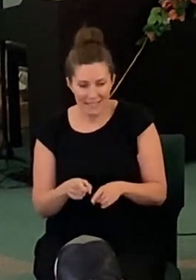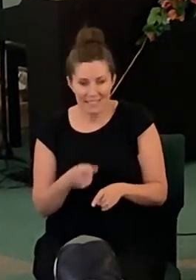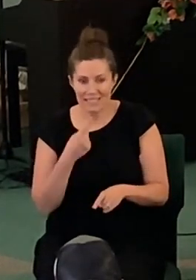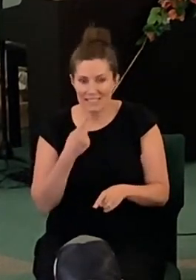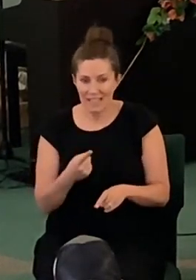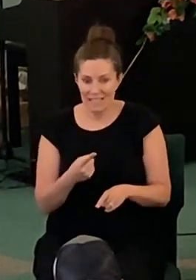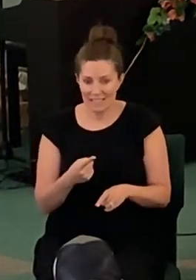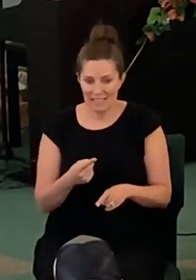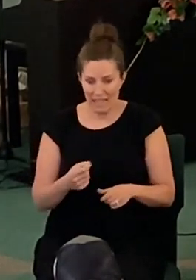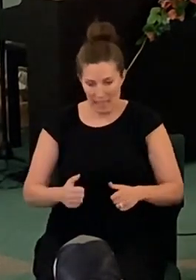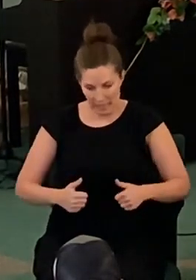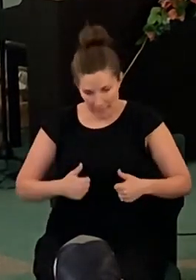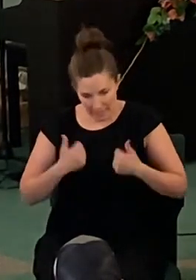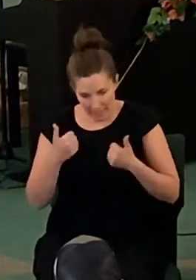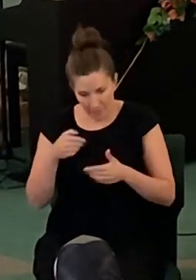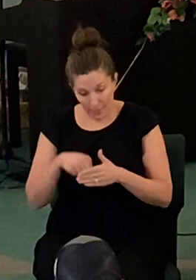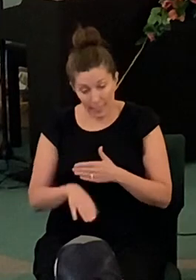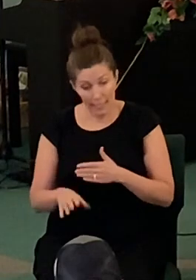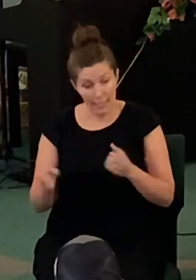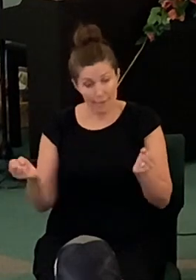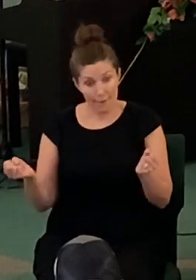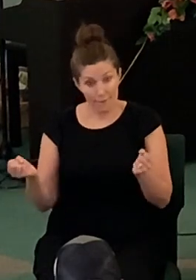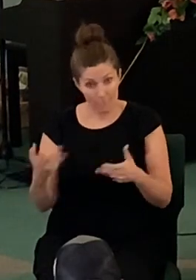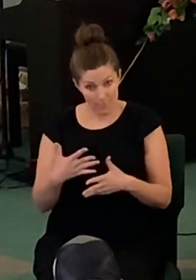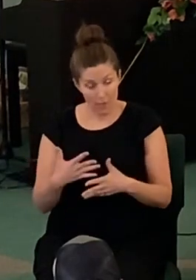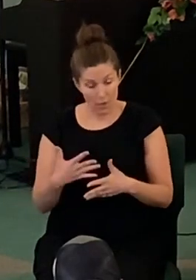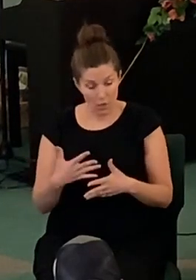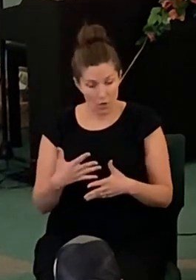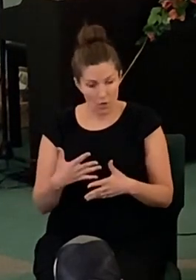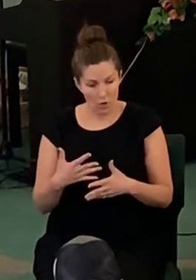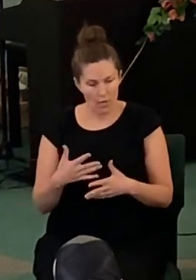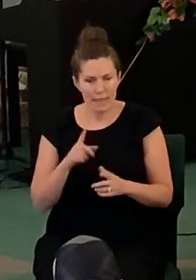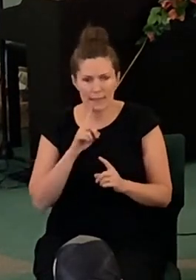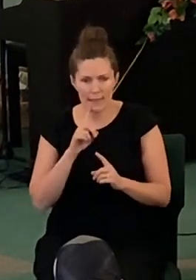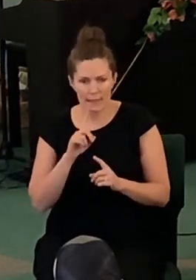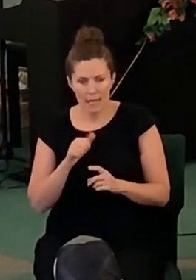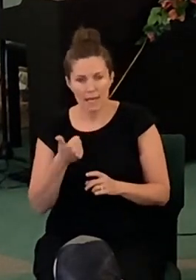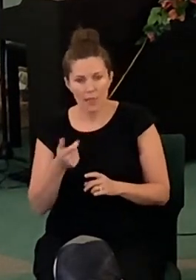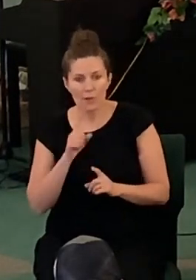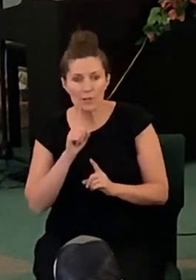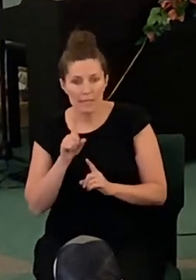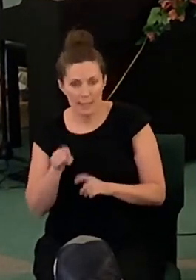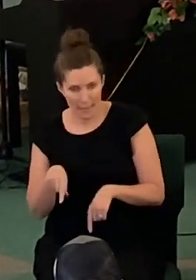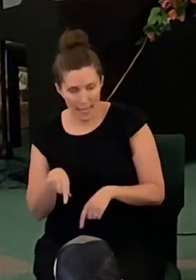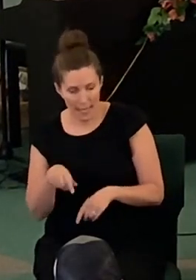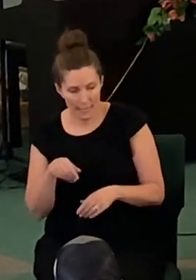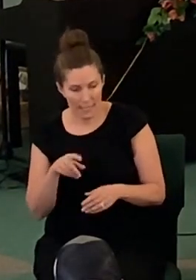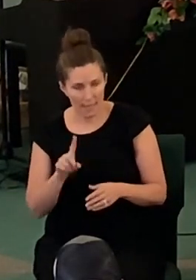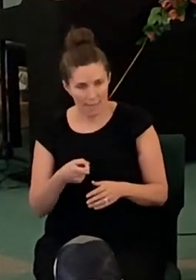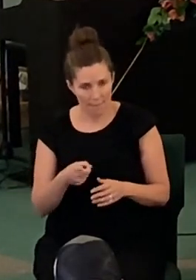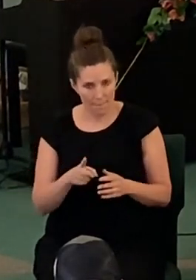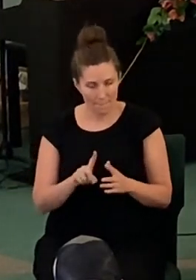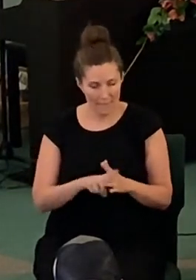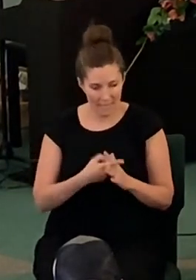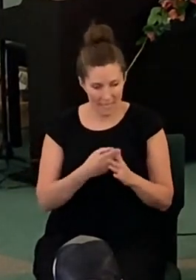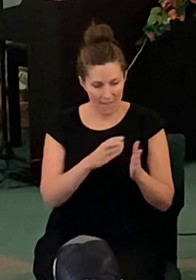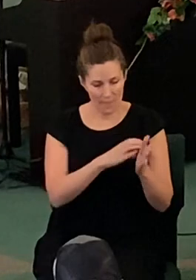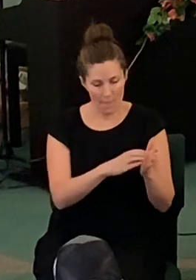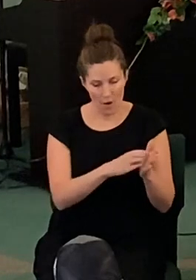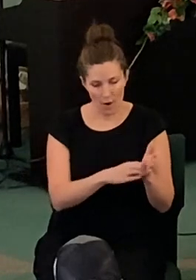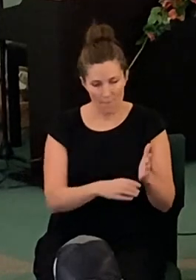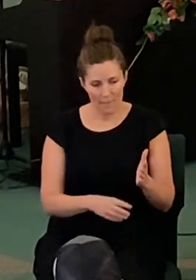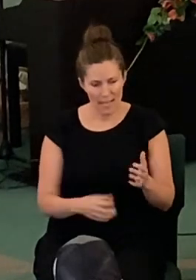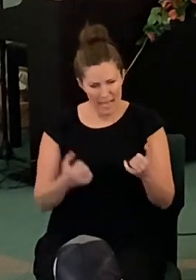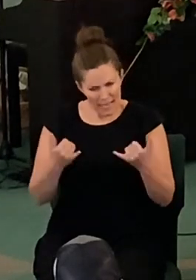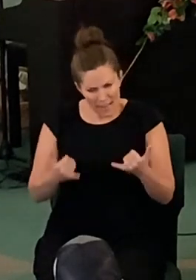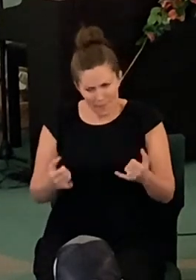conduct yourselves in fear. Another command at the beginning of a paragraph of what he tells us to do. Now, this fear